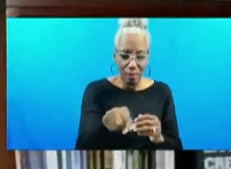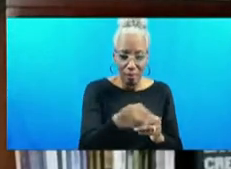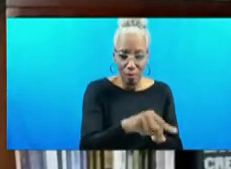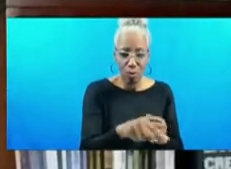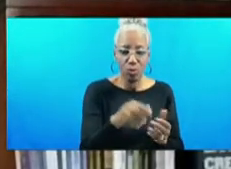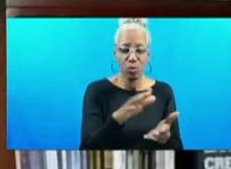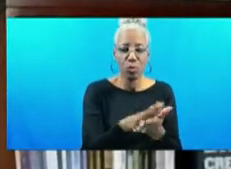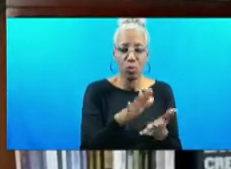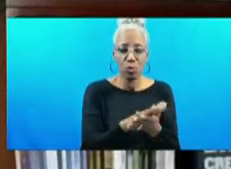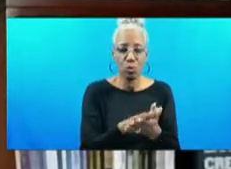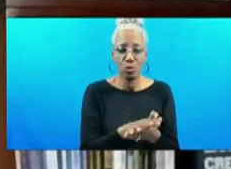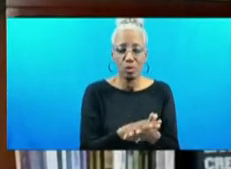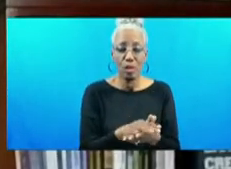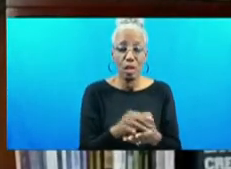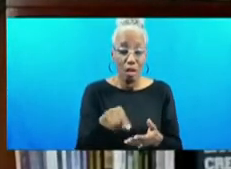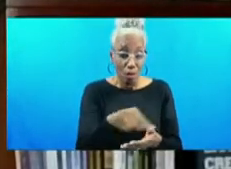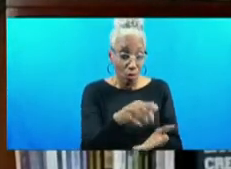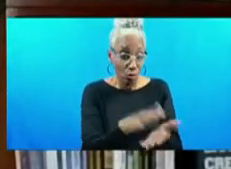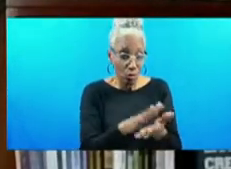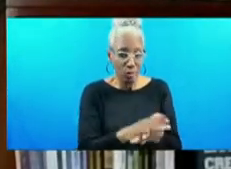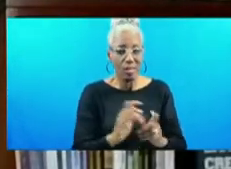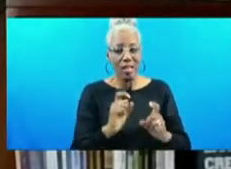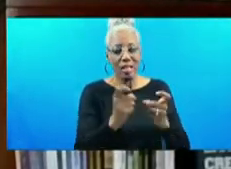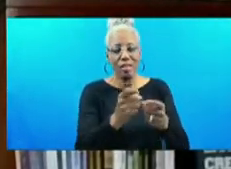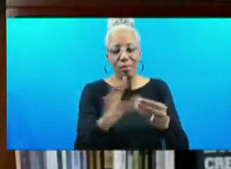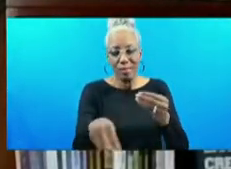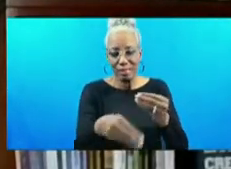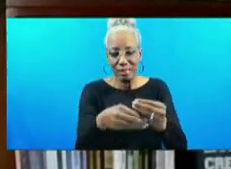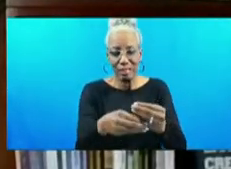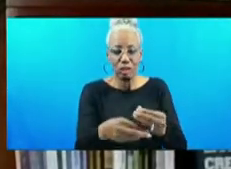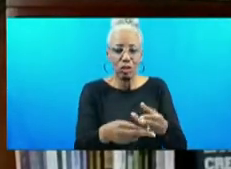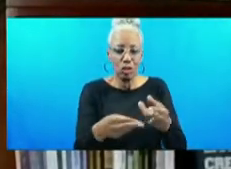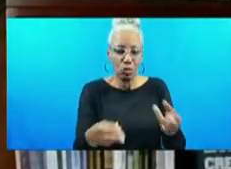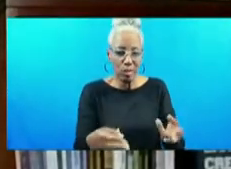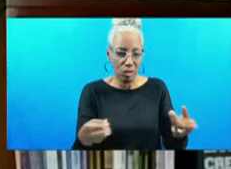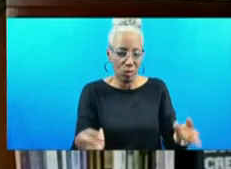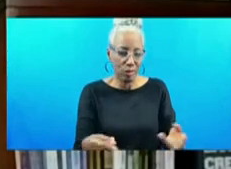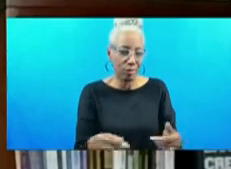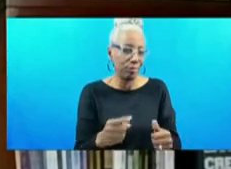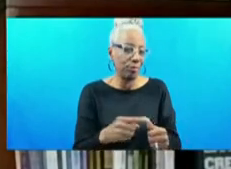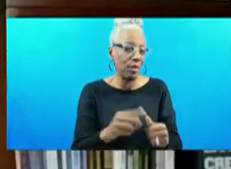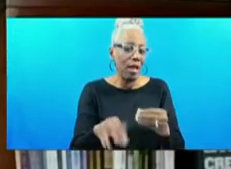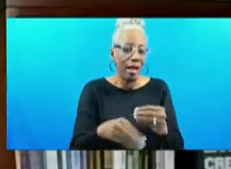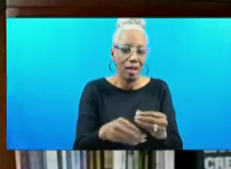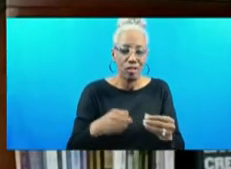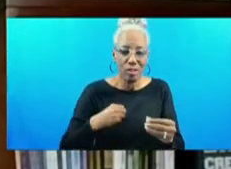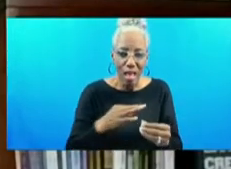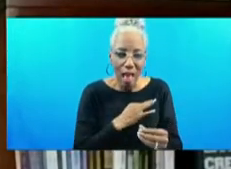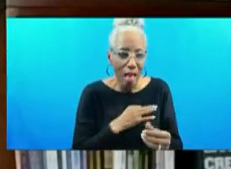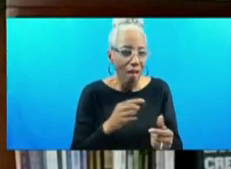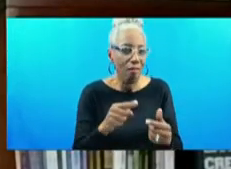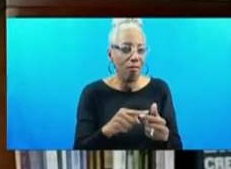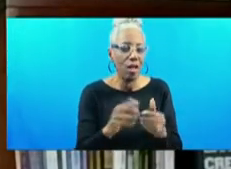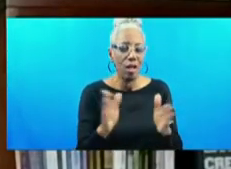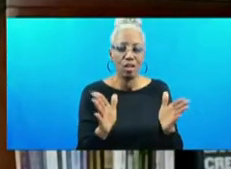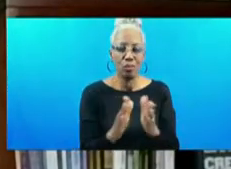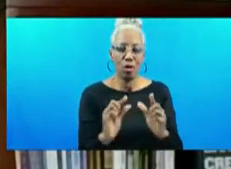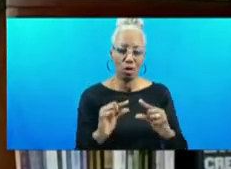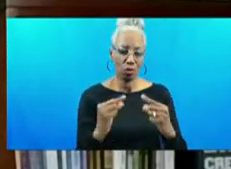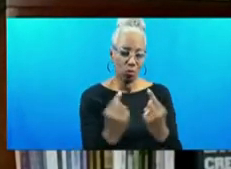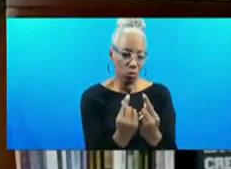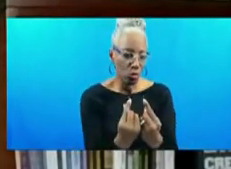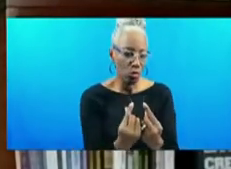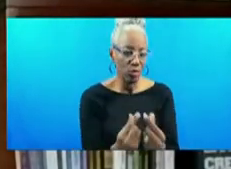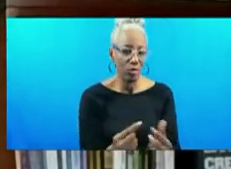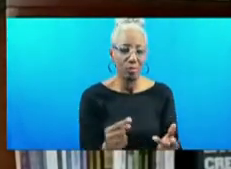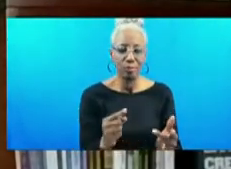support getting extra staff, to support student learning, to be able to have small groups, to support literacy learning, all of those pieces. So we